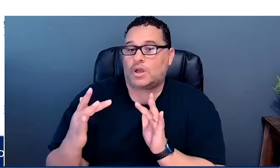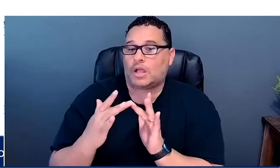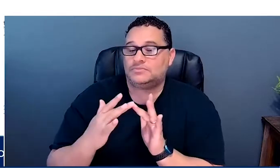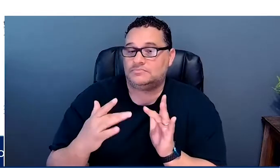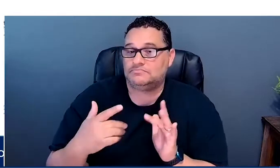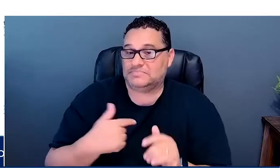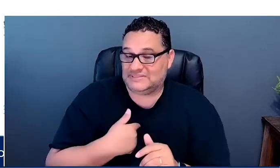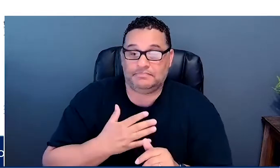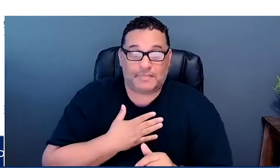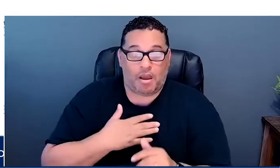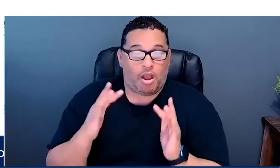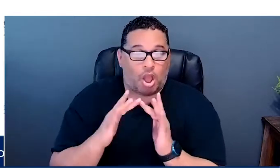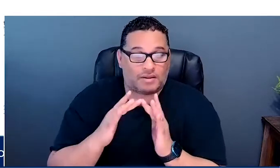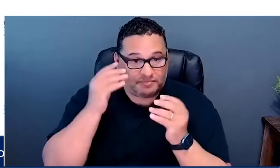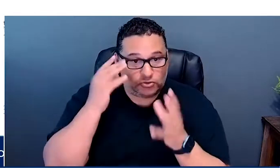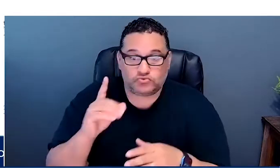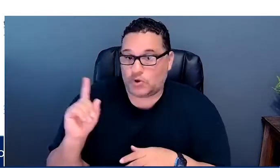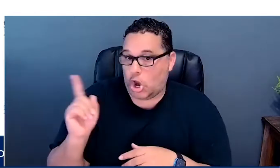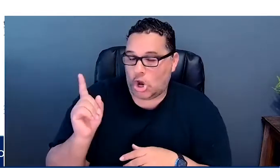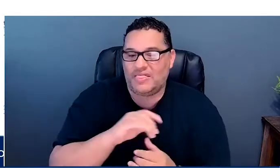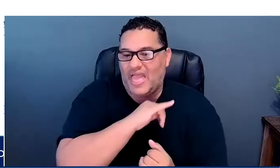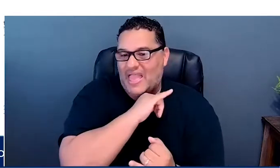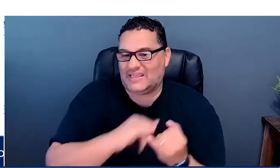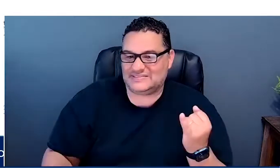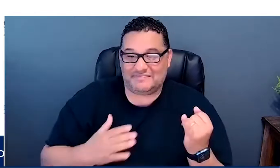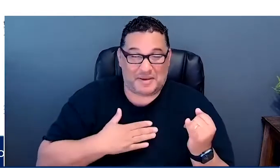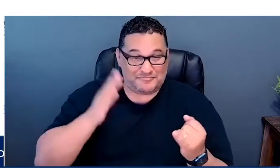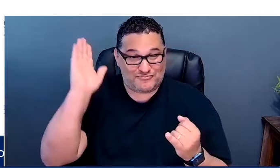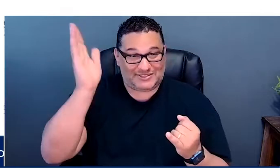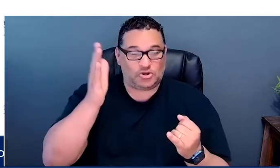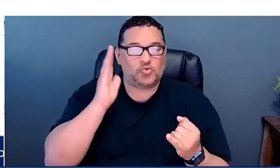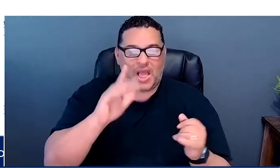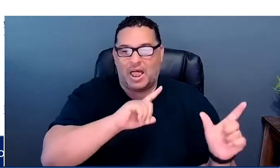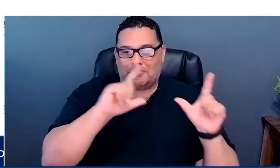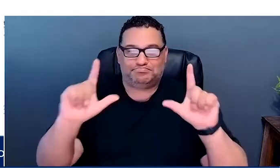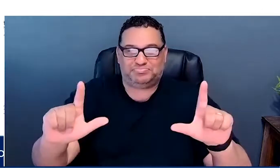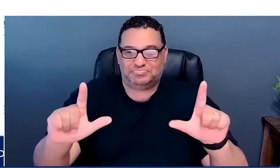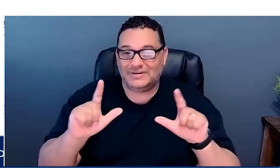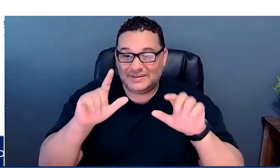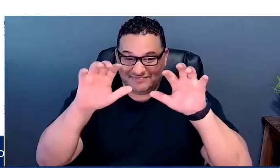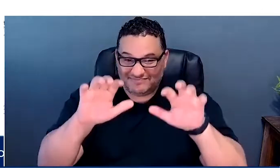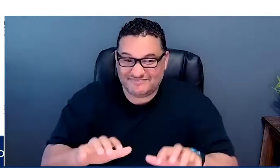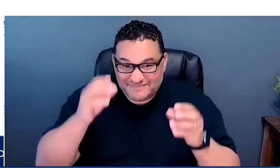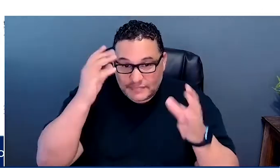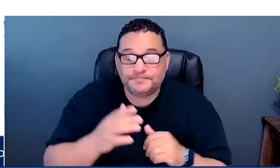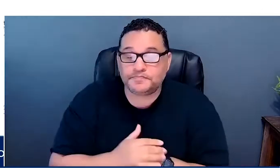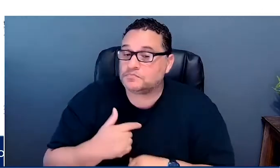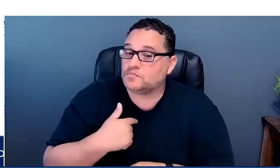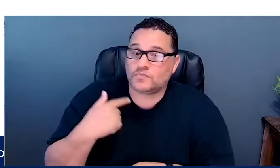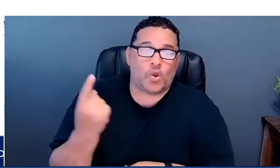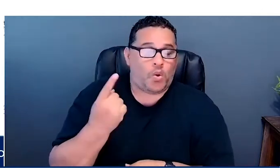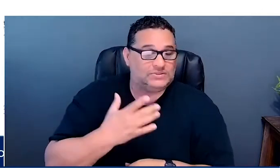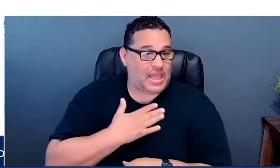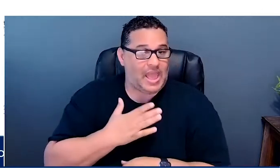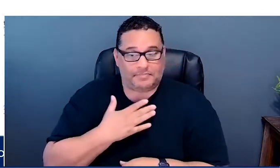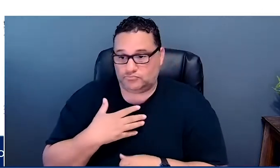contact information is at the end of this presentation. I am always glad to facilitate a referral